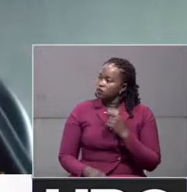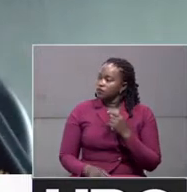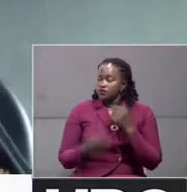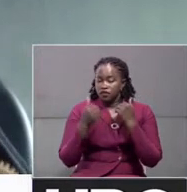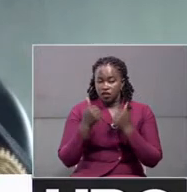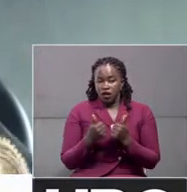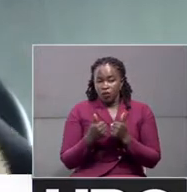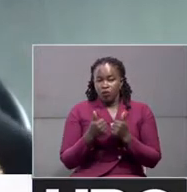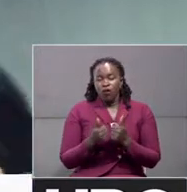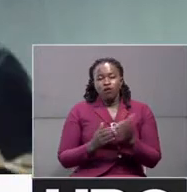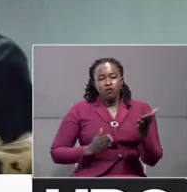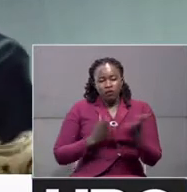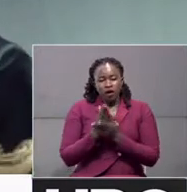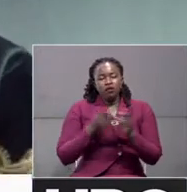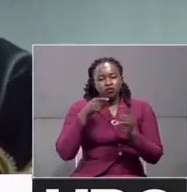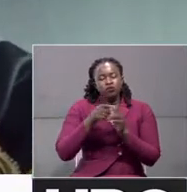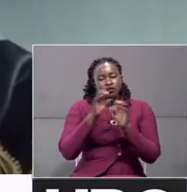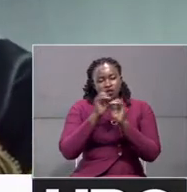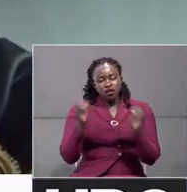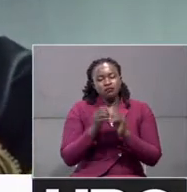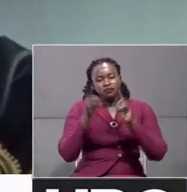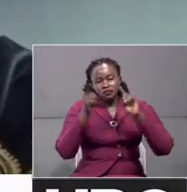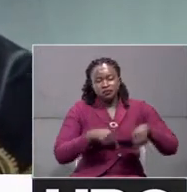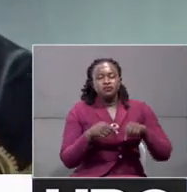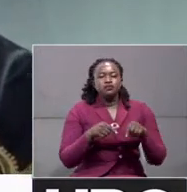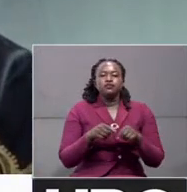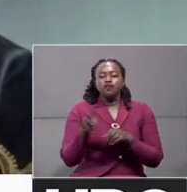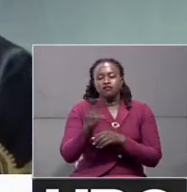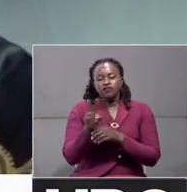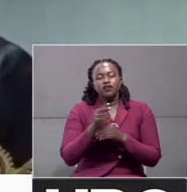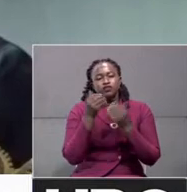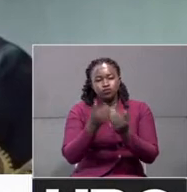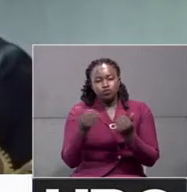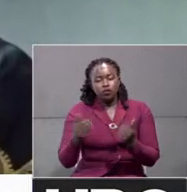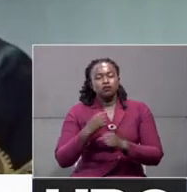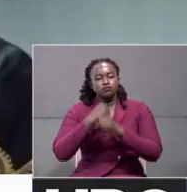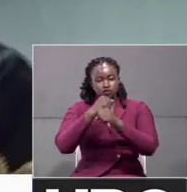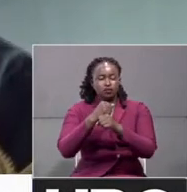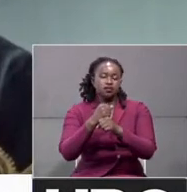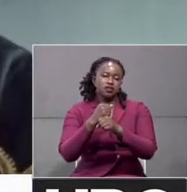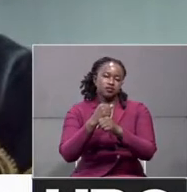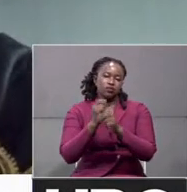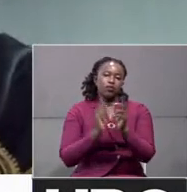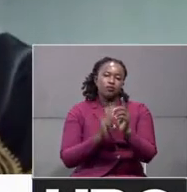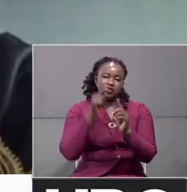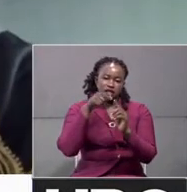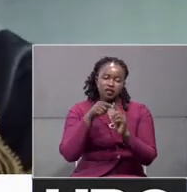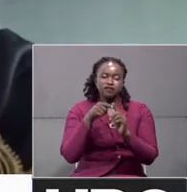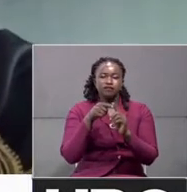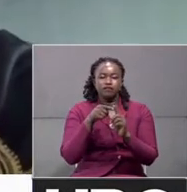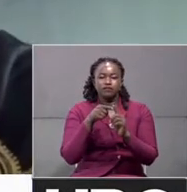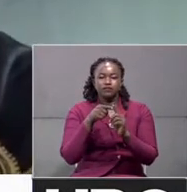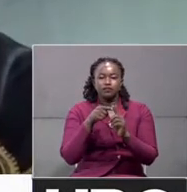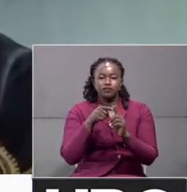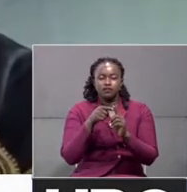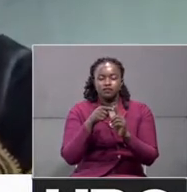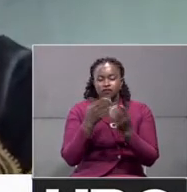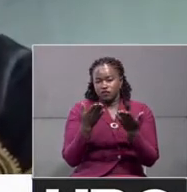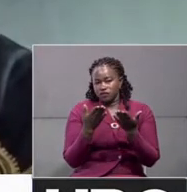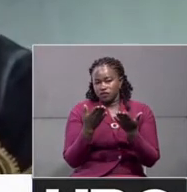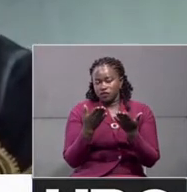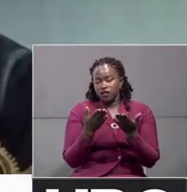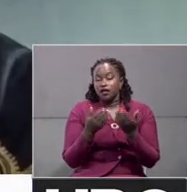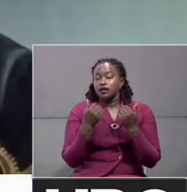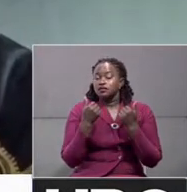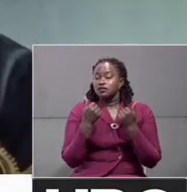to non-discrimination is proportional to the child protection objective of Anti-Homosexuality Act.